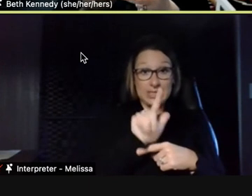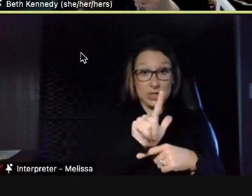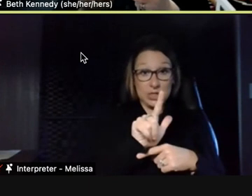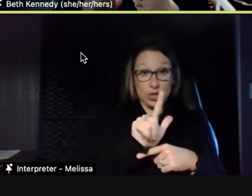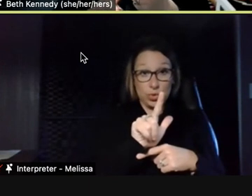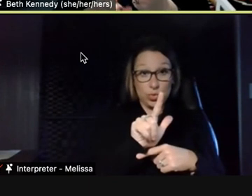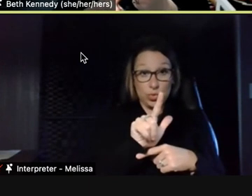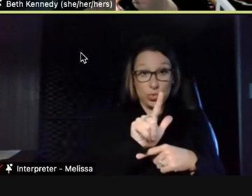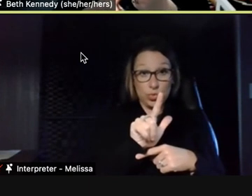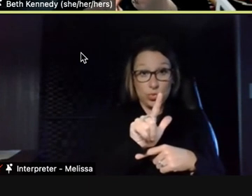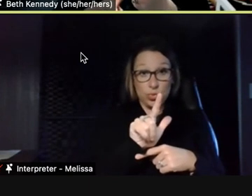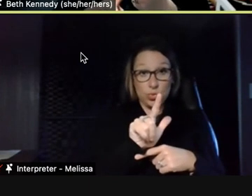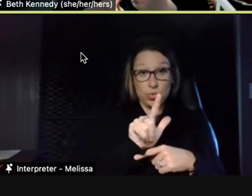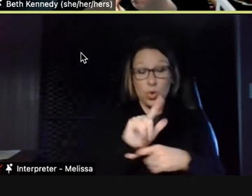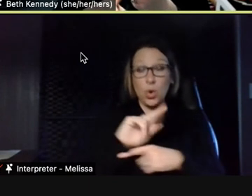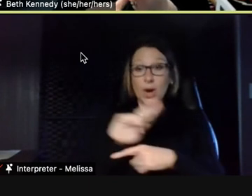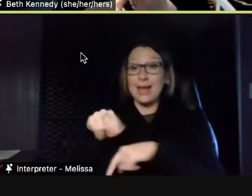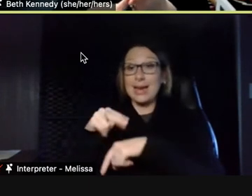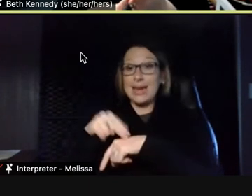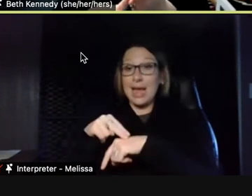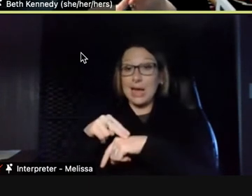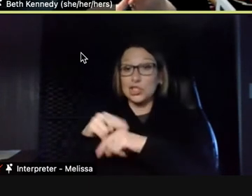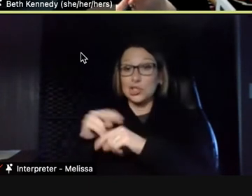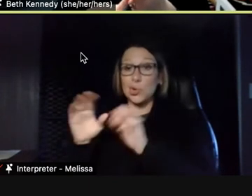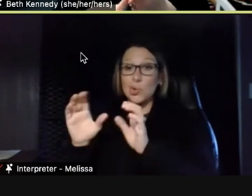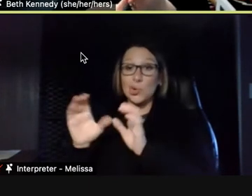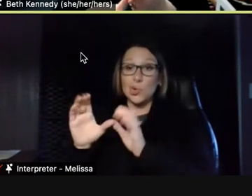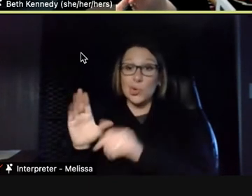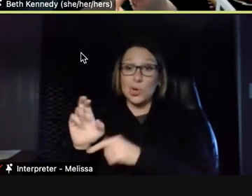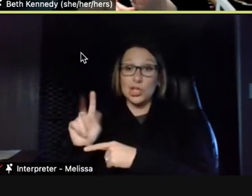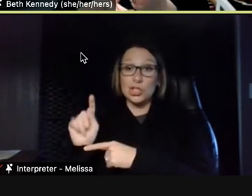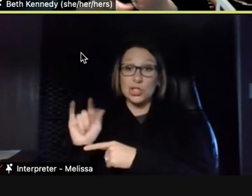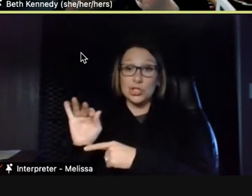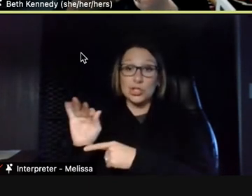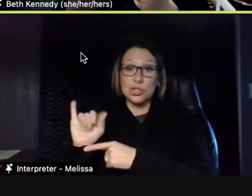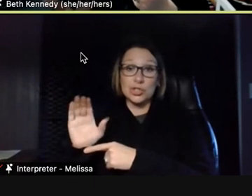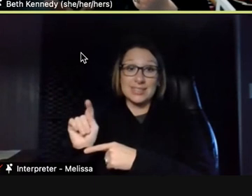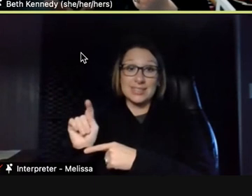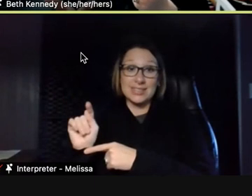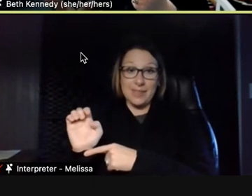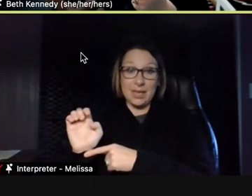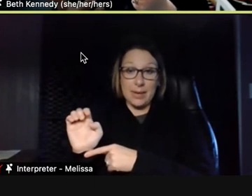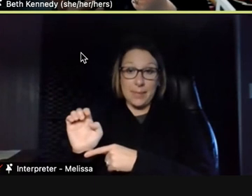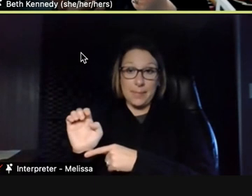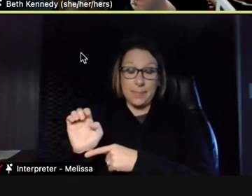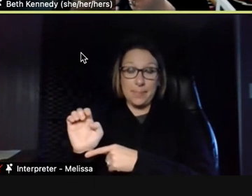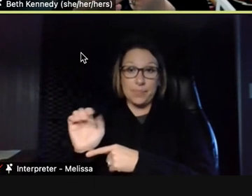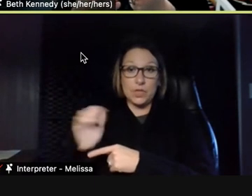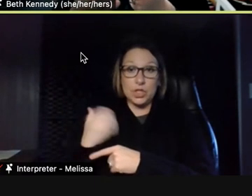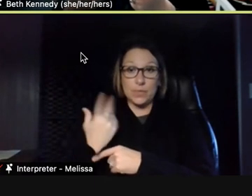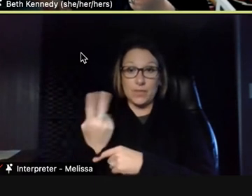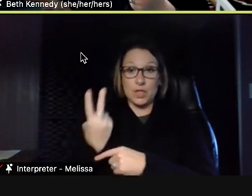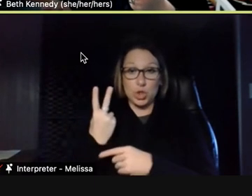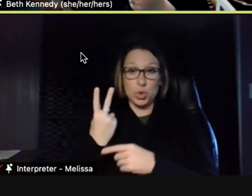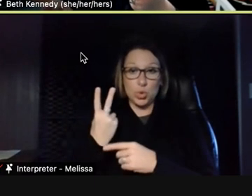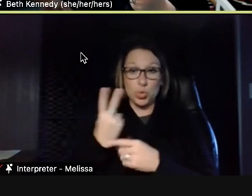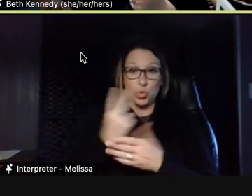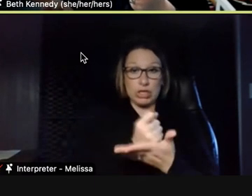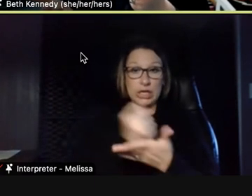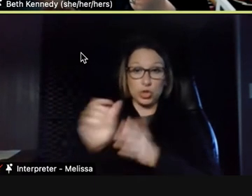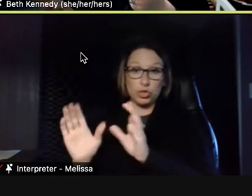certificate. The national credential is where I'm going to focus my time. It's the model we use in Michigan, and I know it's